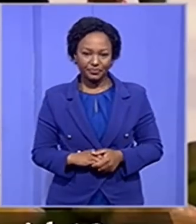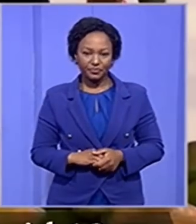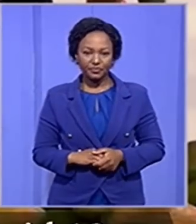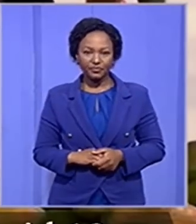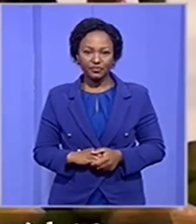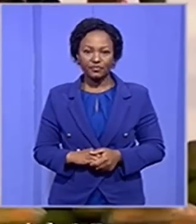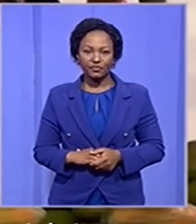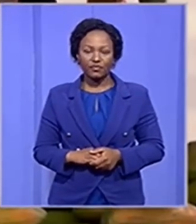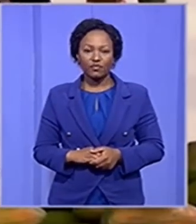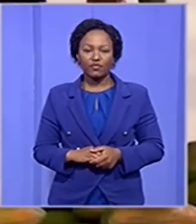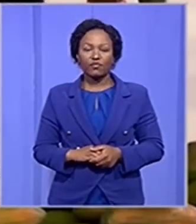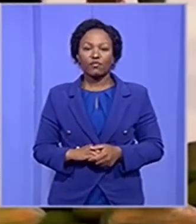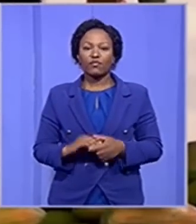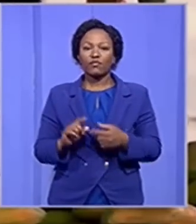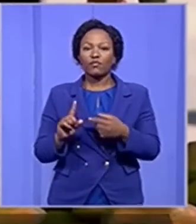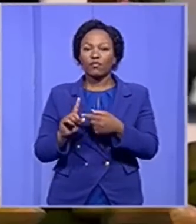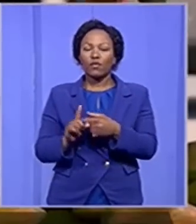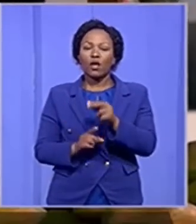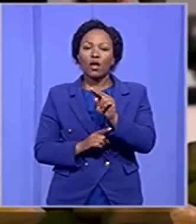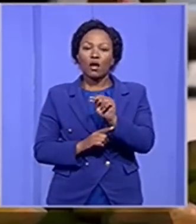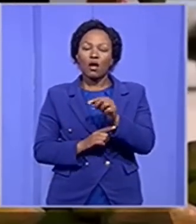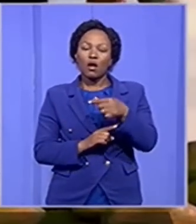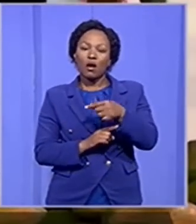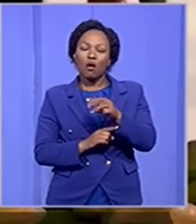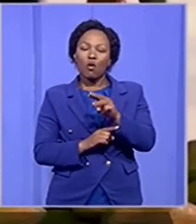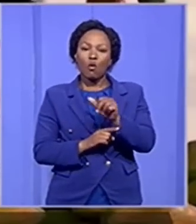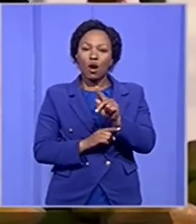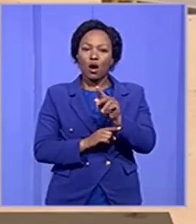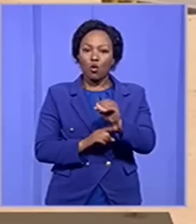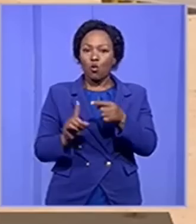Ngwako Thabanyega o ntse rekisa maungo le merogo kwa